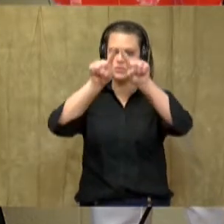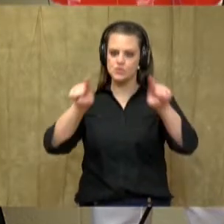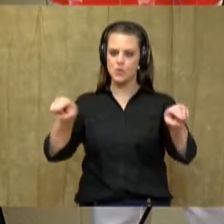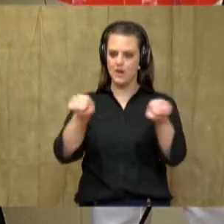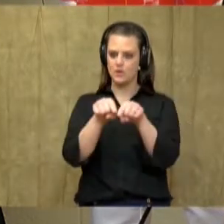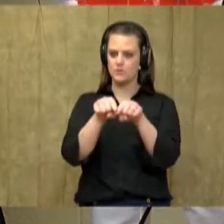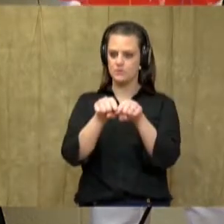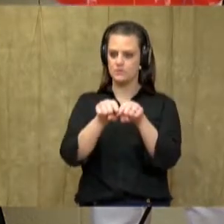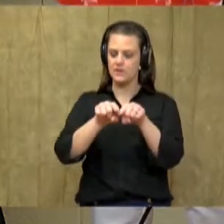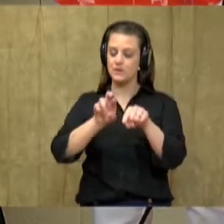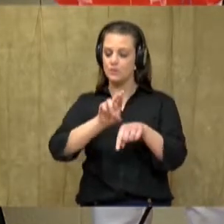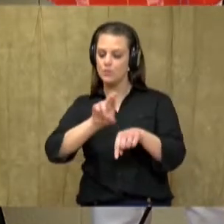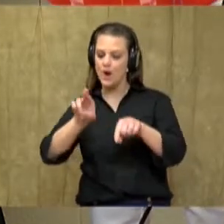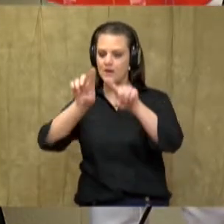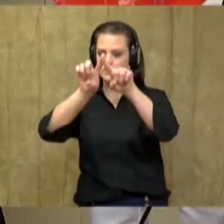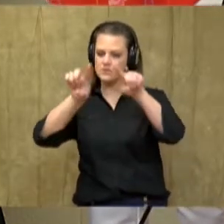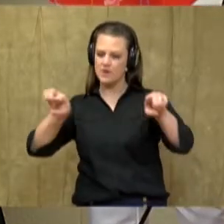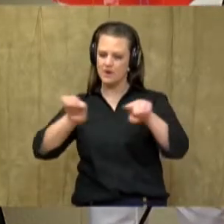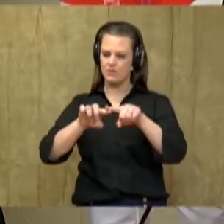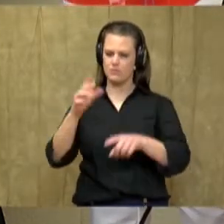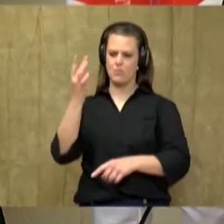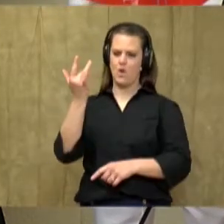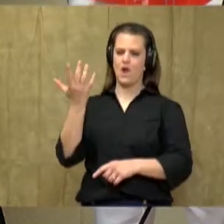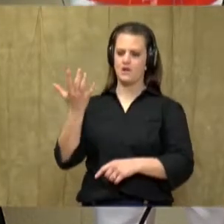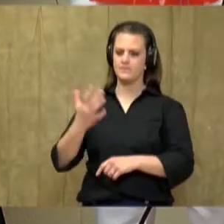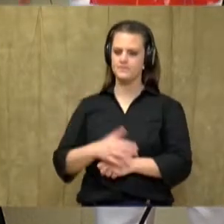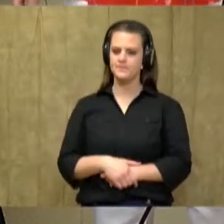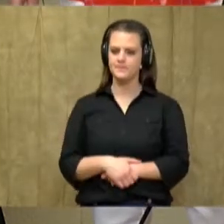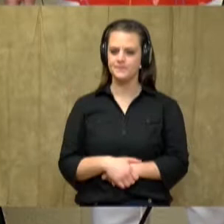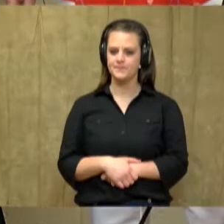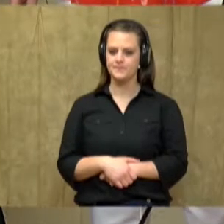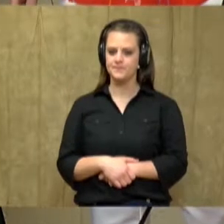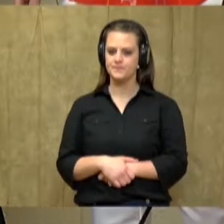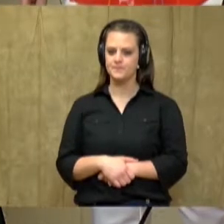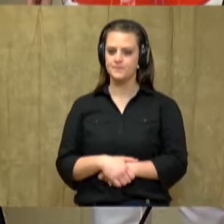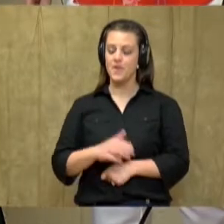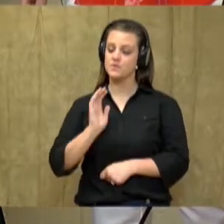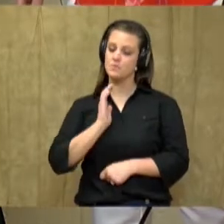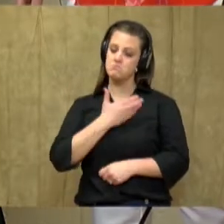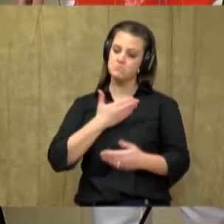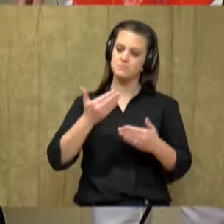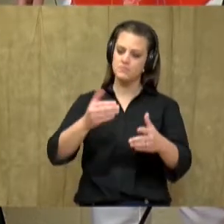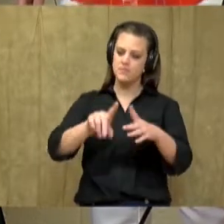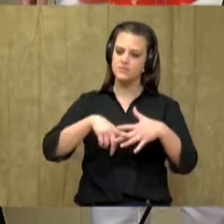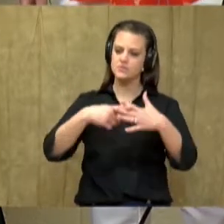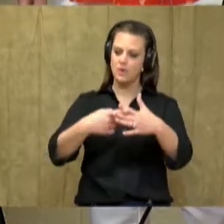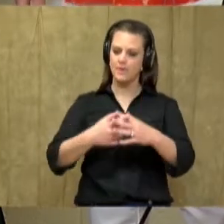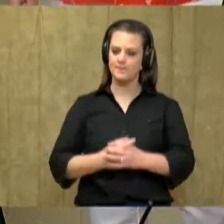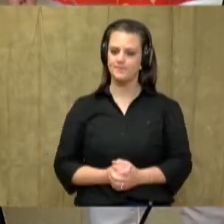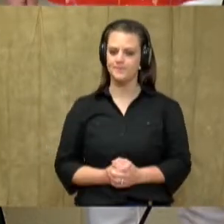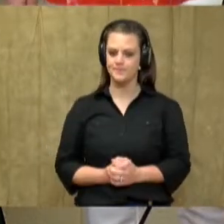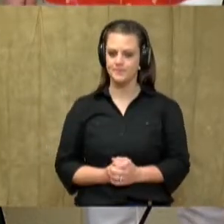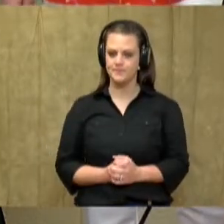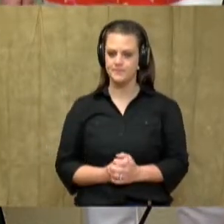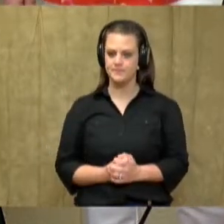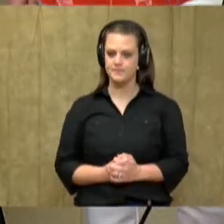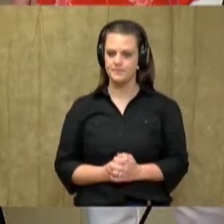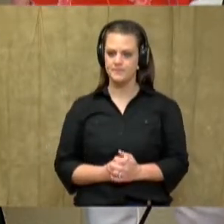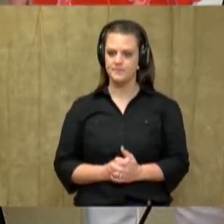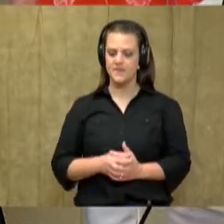right triangle, and what makes it a right triangle. So let's go ahead and get started, guys. Let's talk about